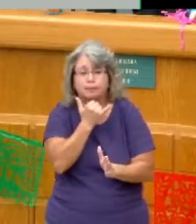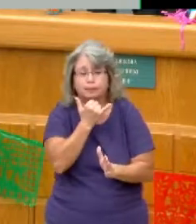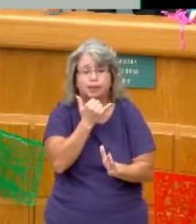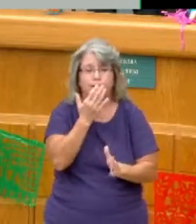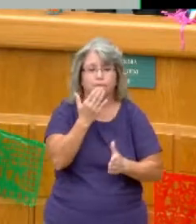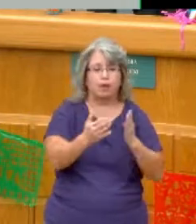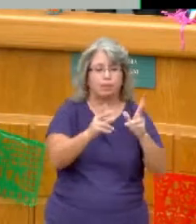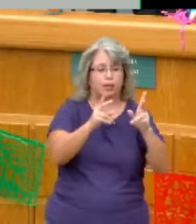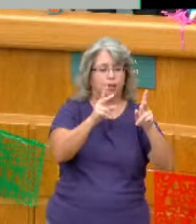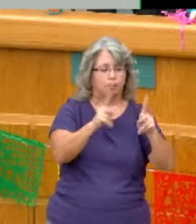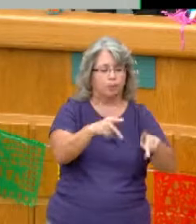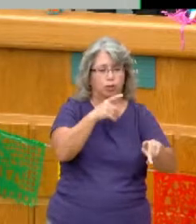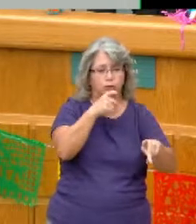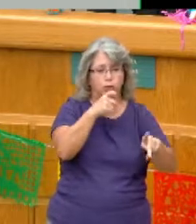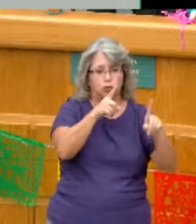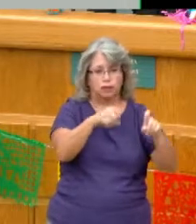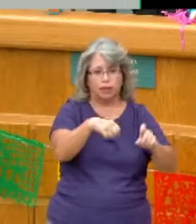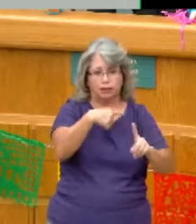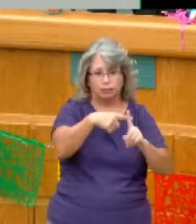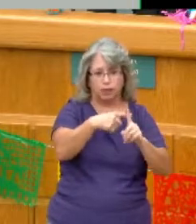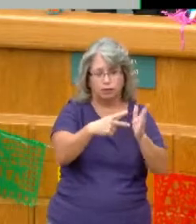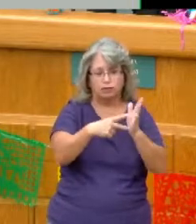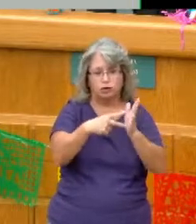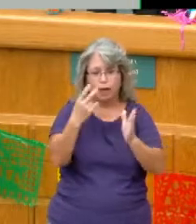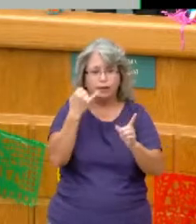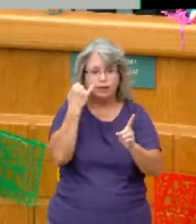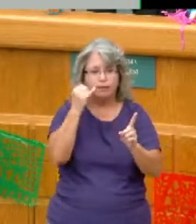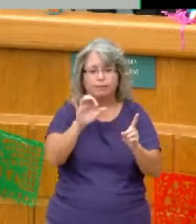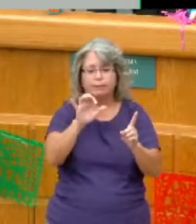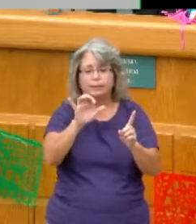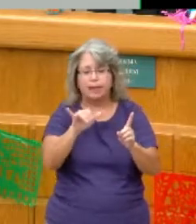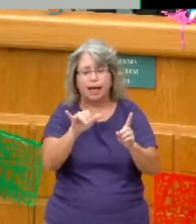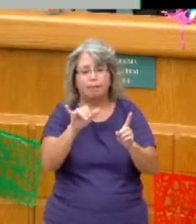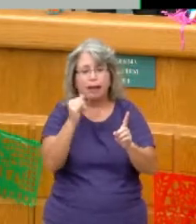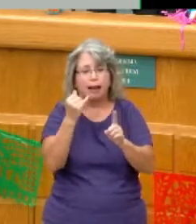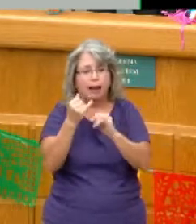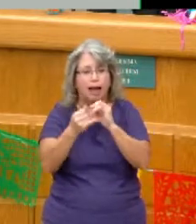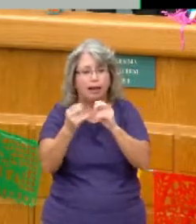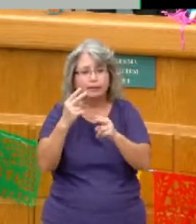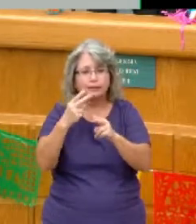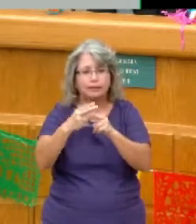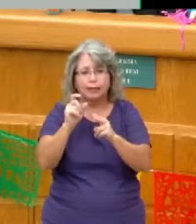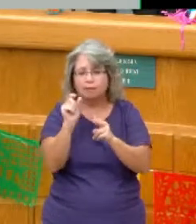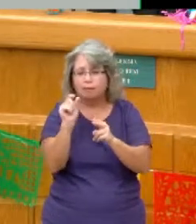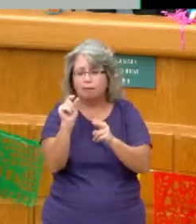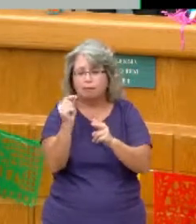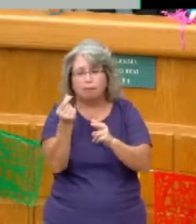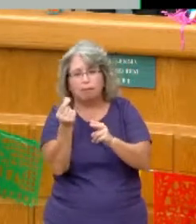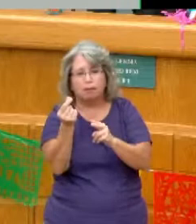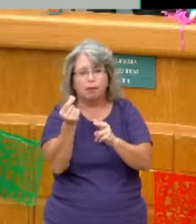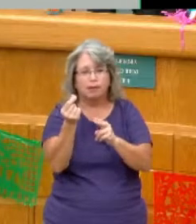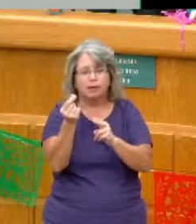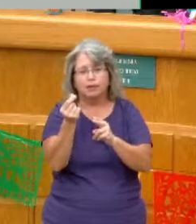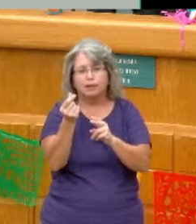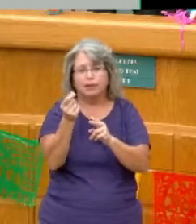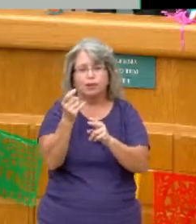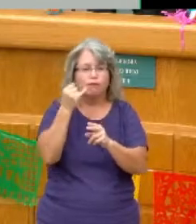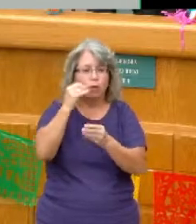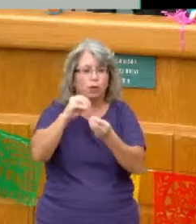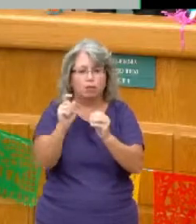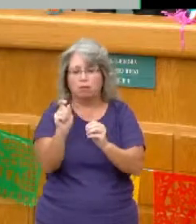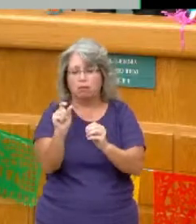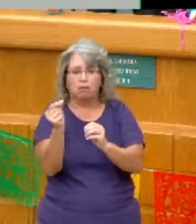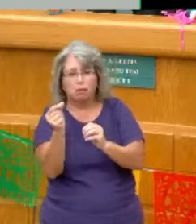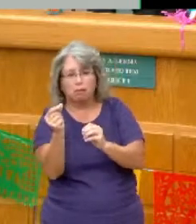twice won't come up in our matching system. So these numbers are an underestimate, but it's certainly a fair comparison